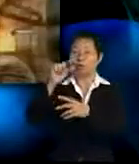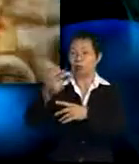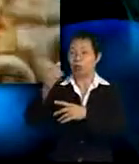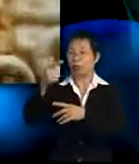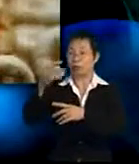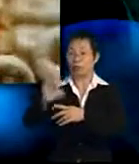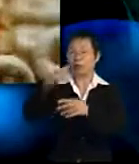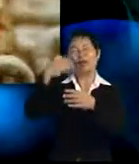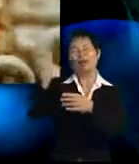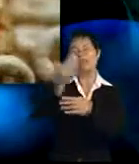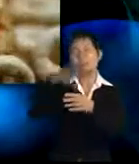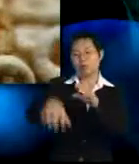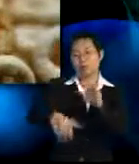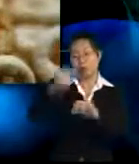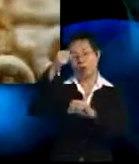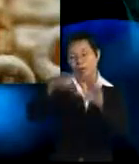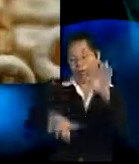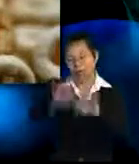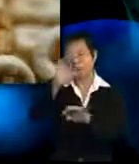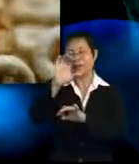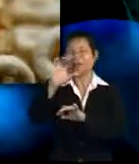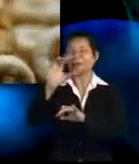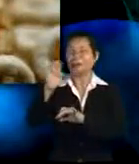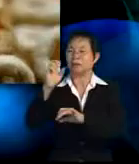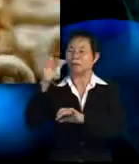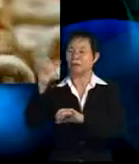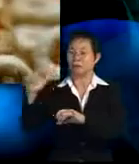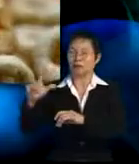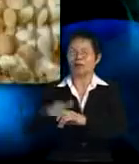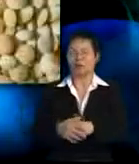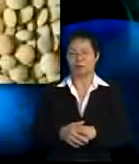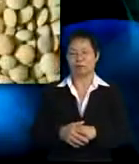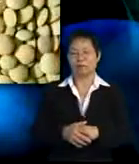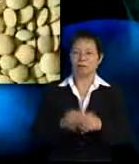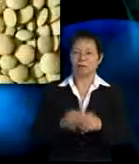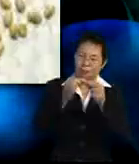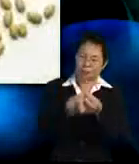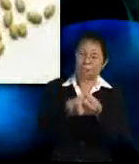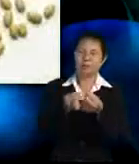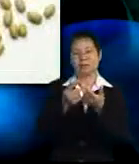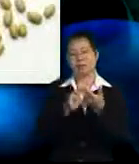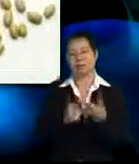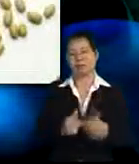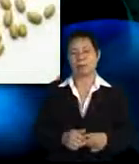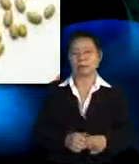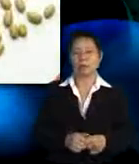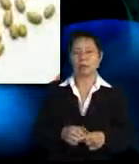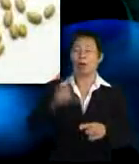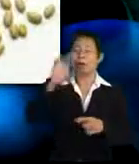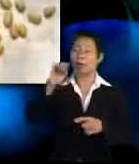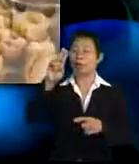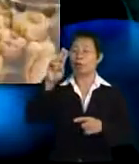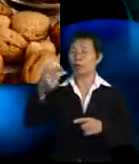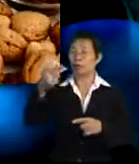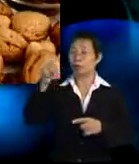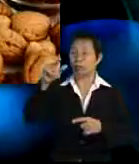cereals such as wheat and oat, and also in legumes like lentils and beans. Roughage is also